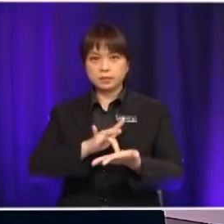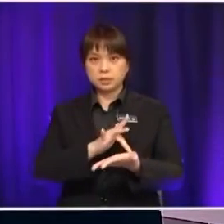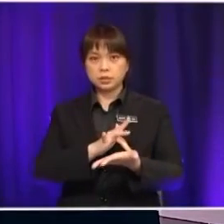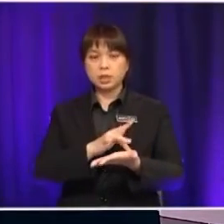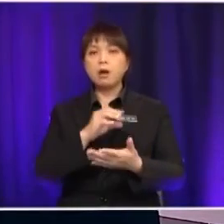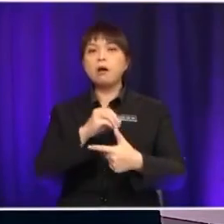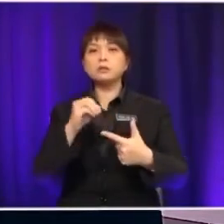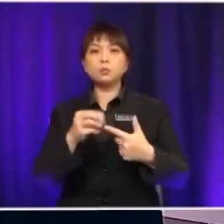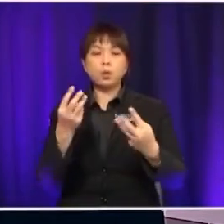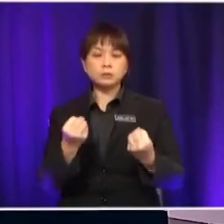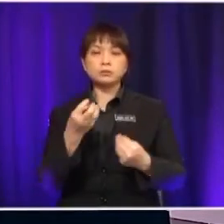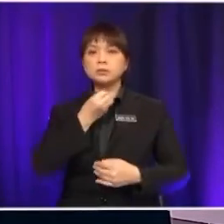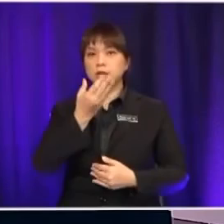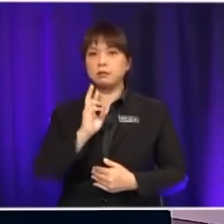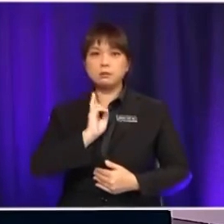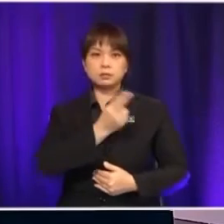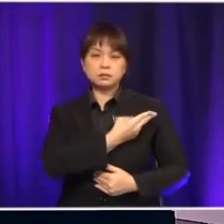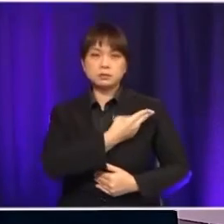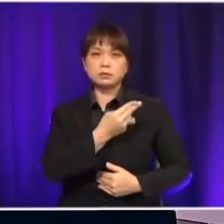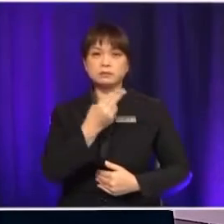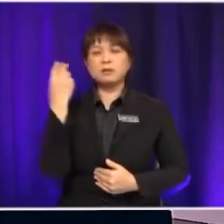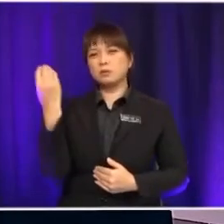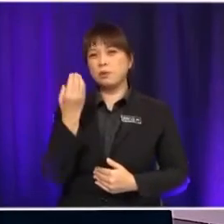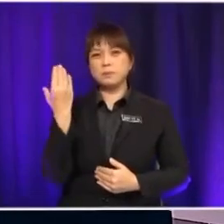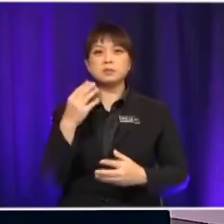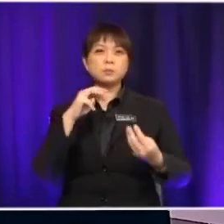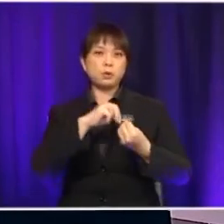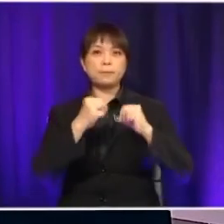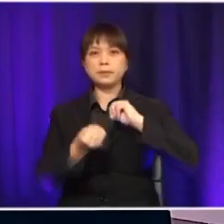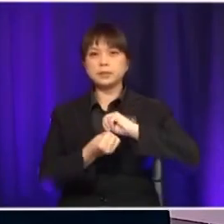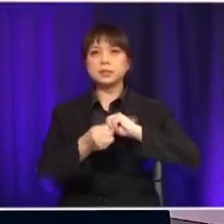Or you want to tell us about, like just now, a common problems? So